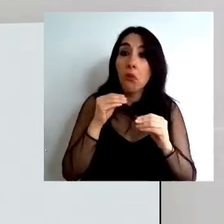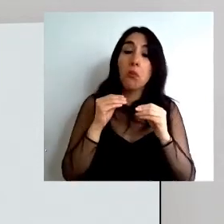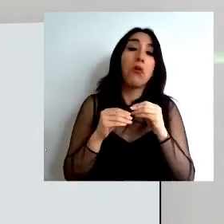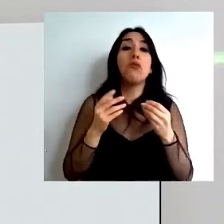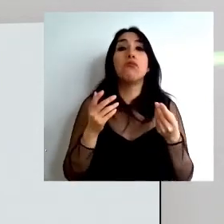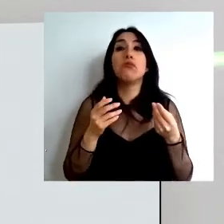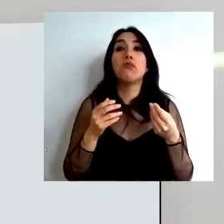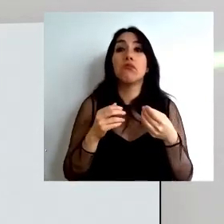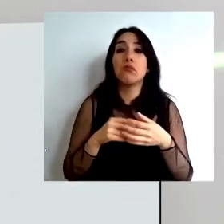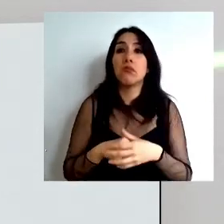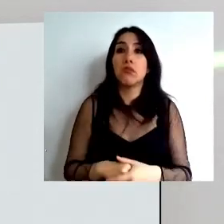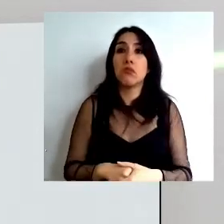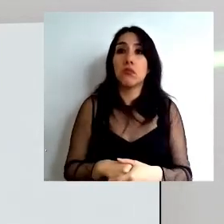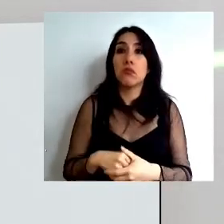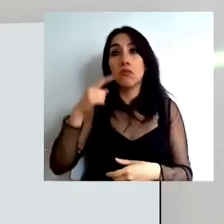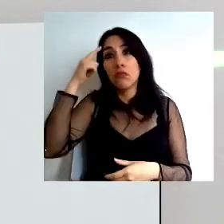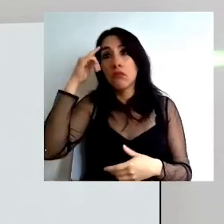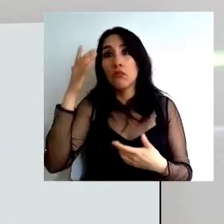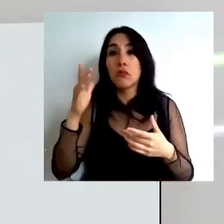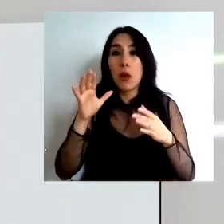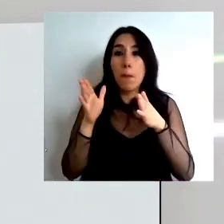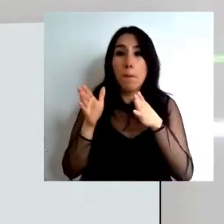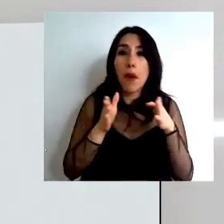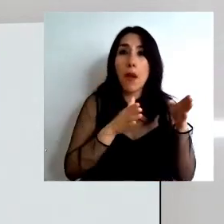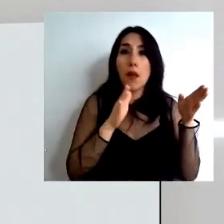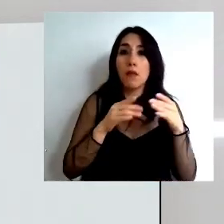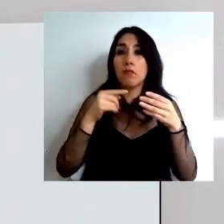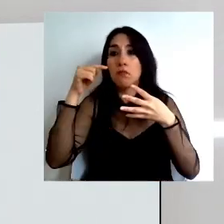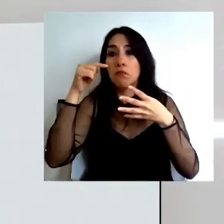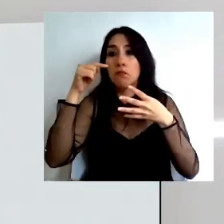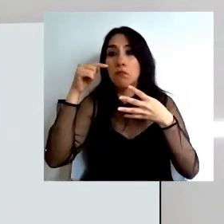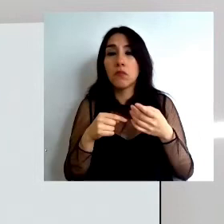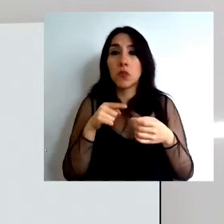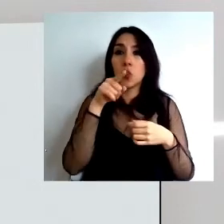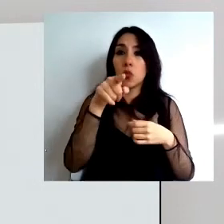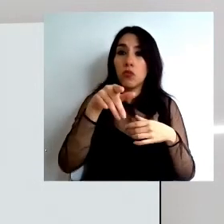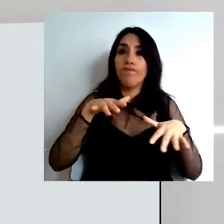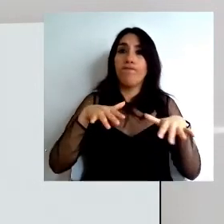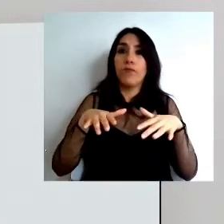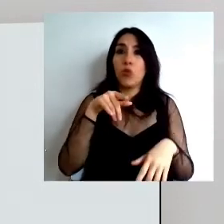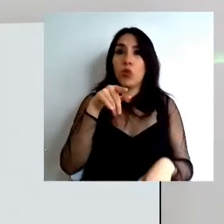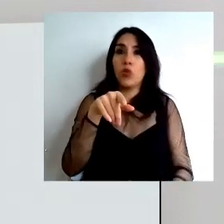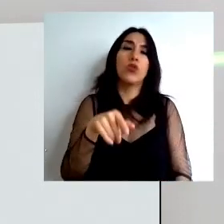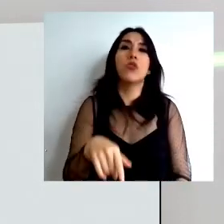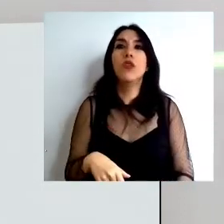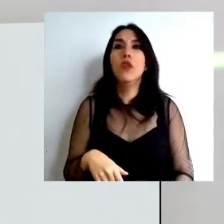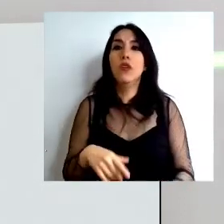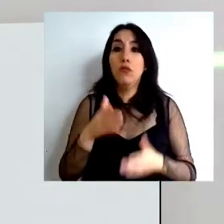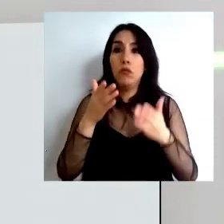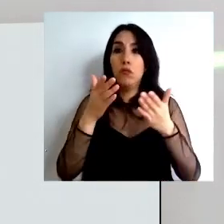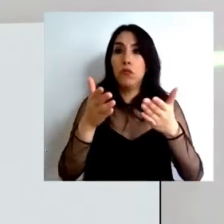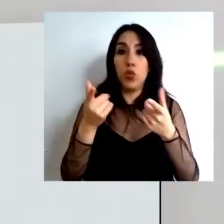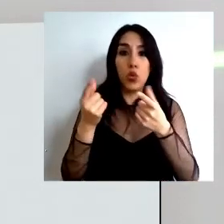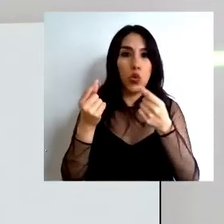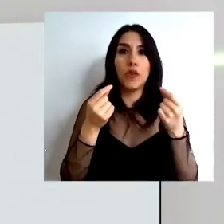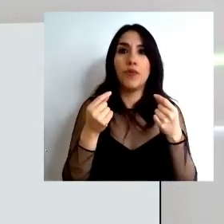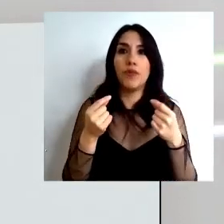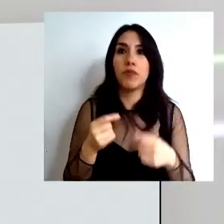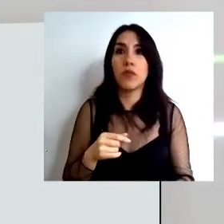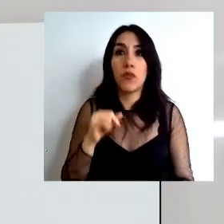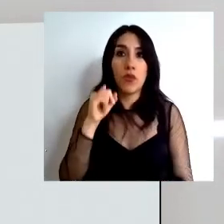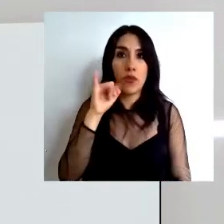solution. And when you are going to replicate, you have, you have to be ready that your